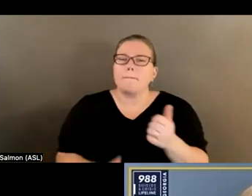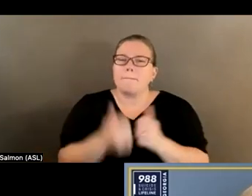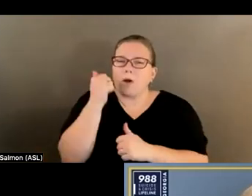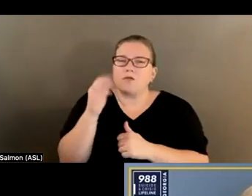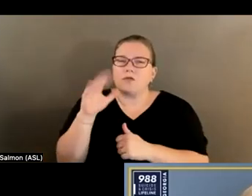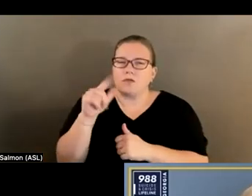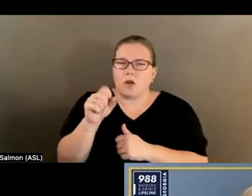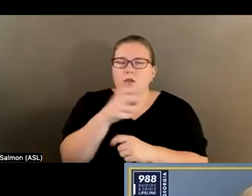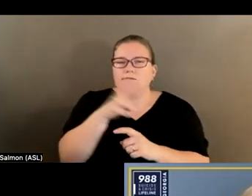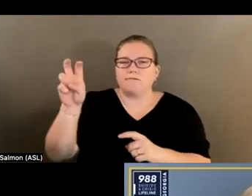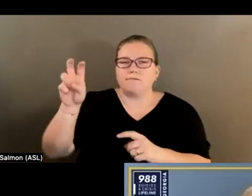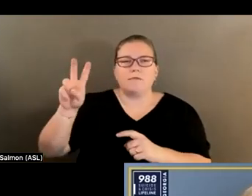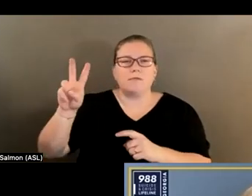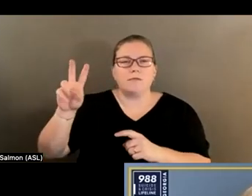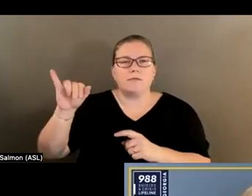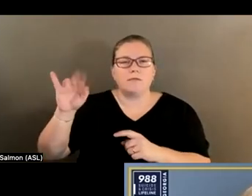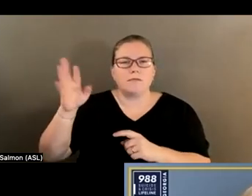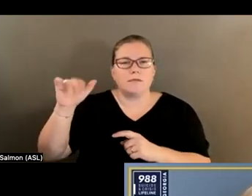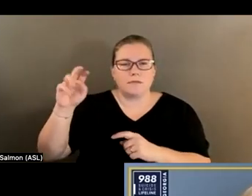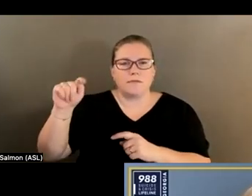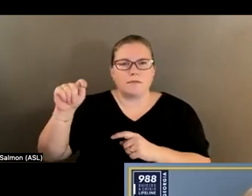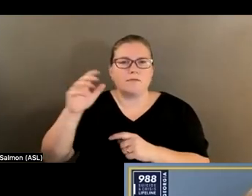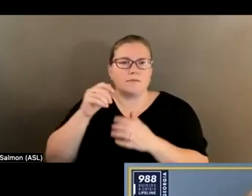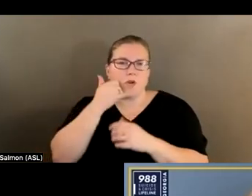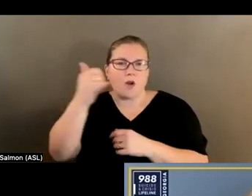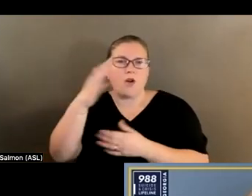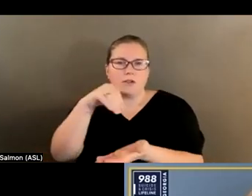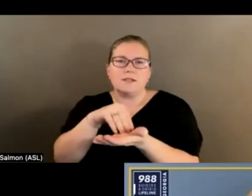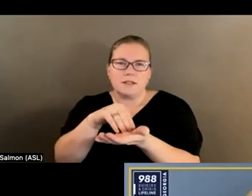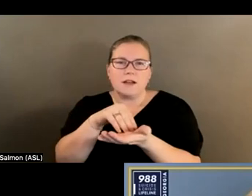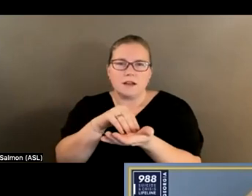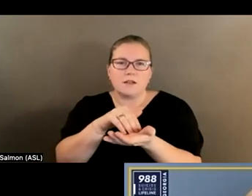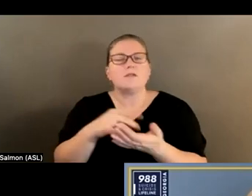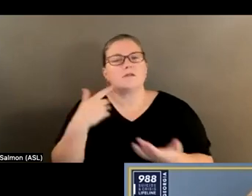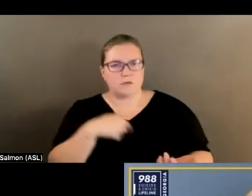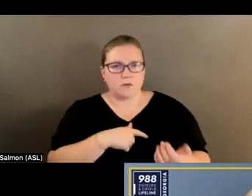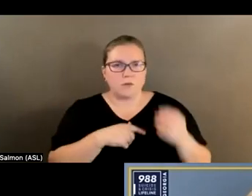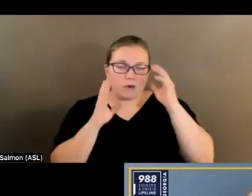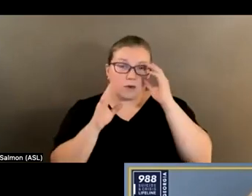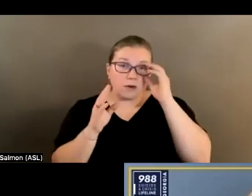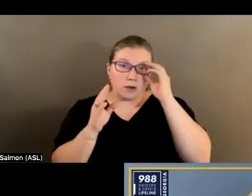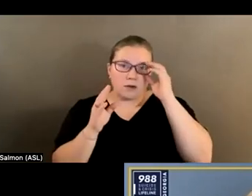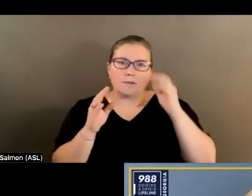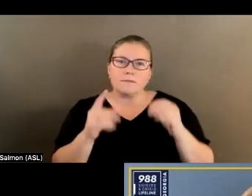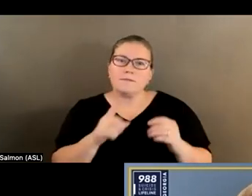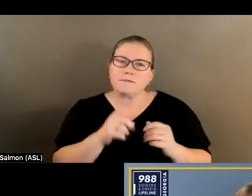to the Vibrant Call Center. And so we will also represent in our